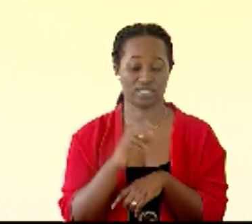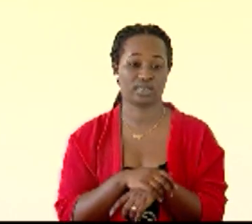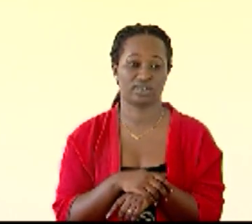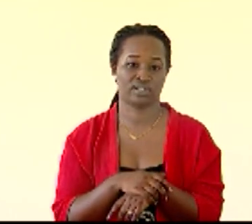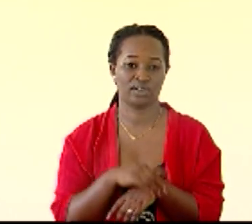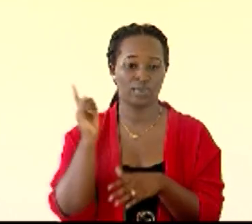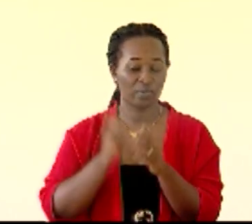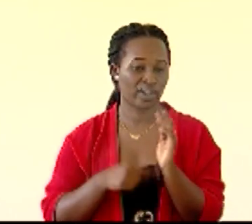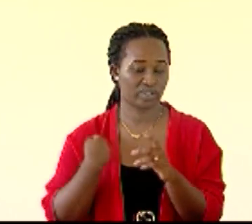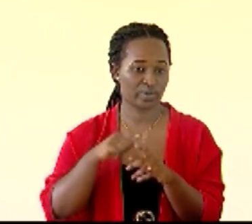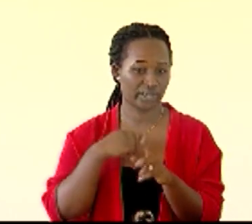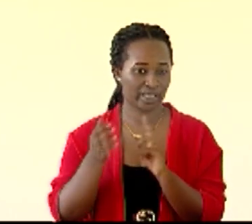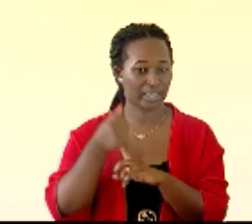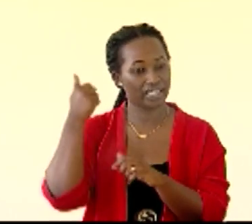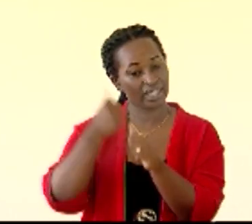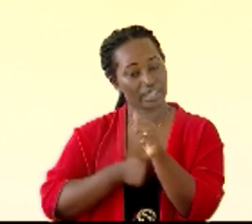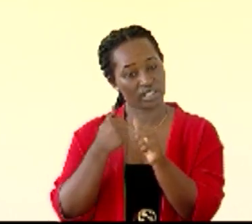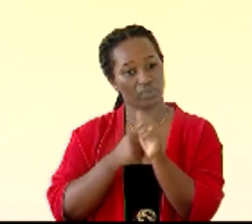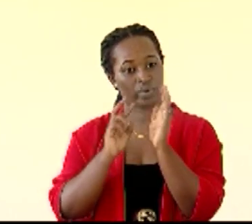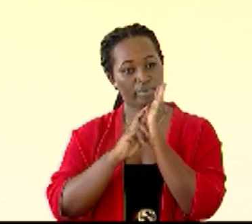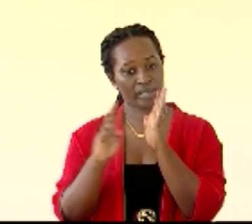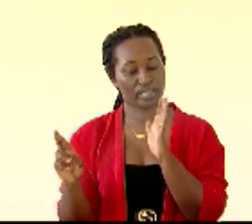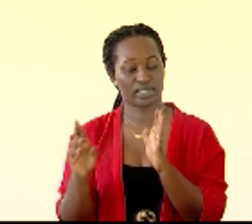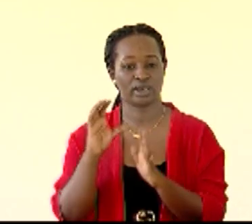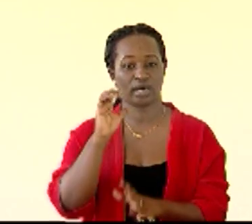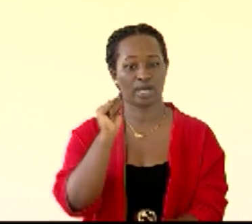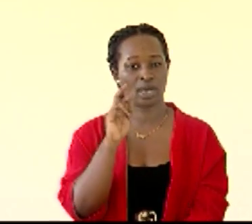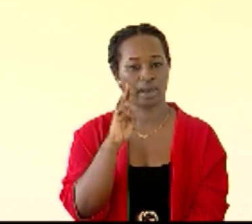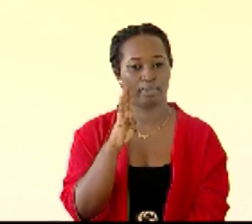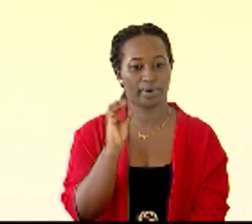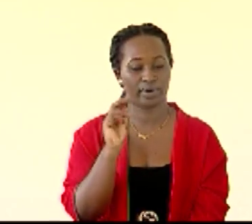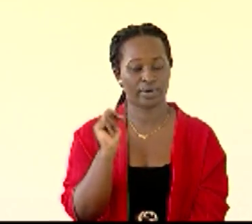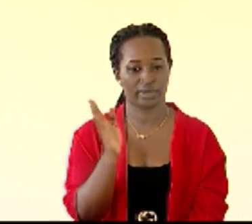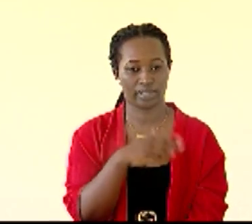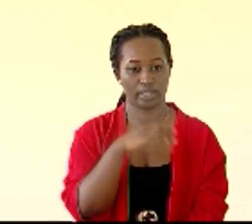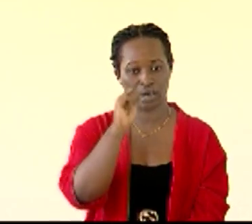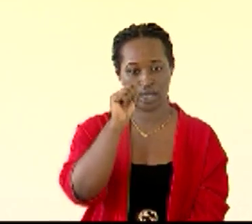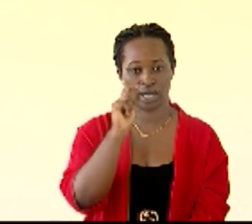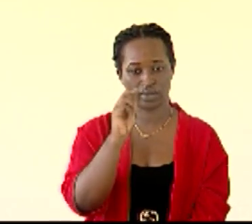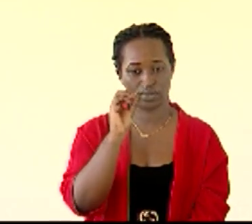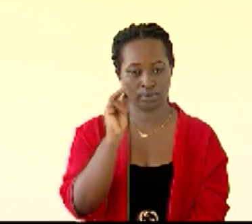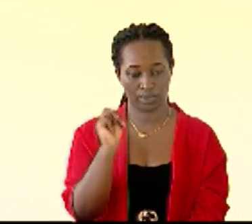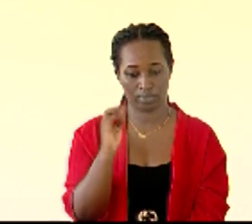here. Each represents a carbon atom, so this is a 5-carbon, right?